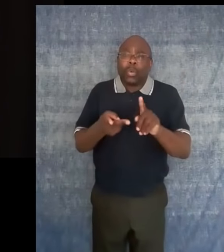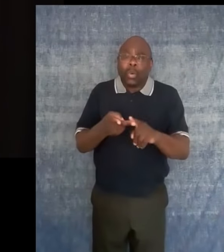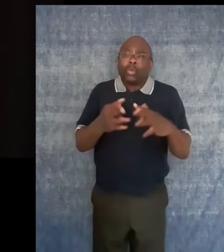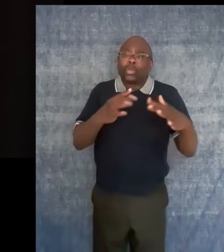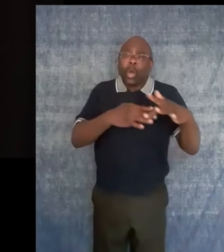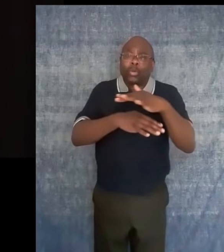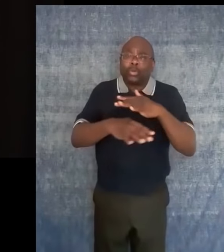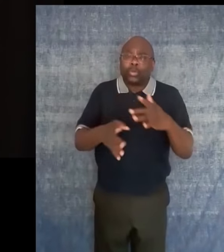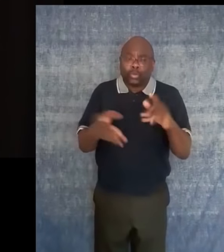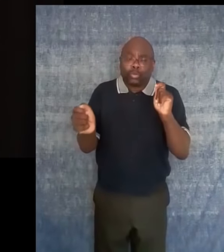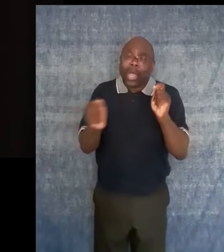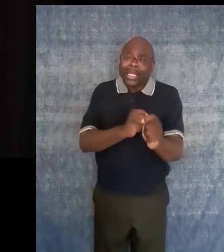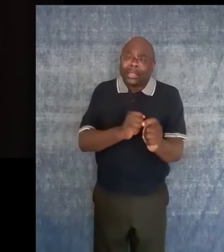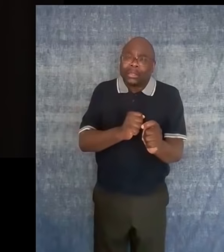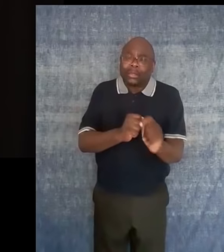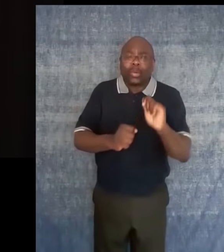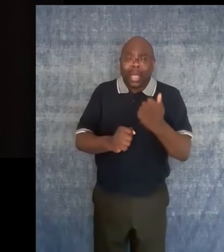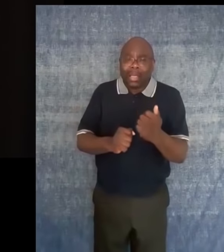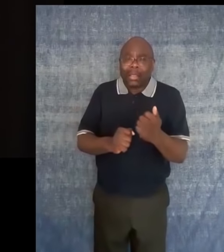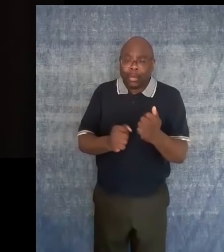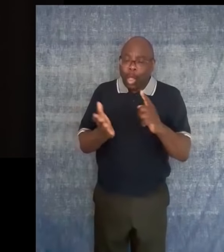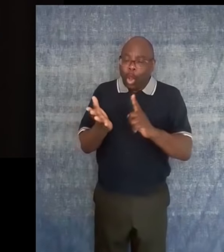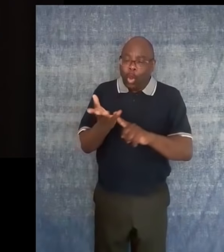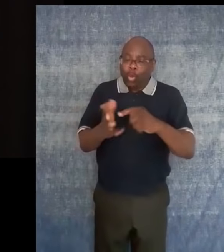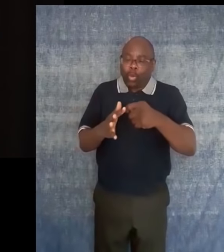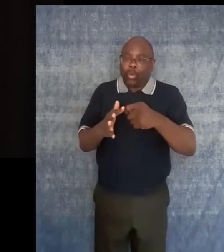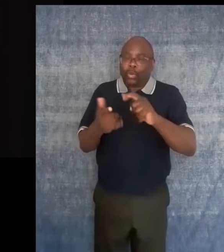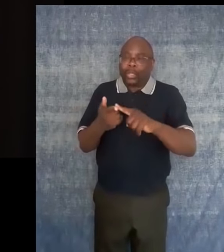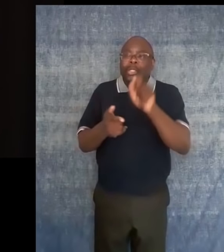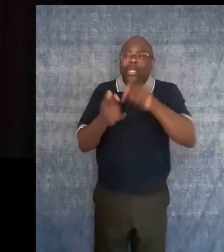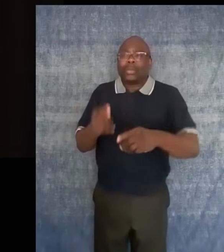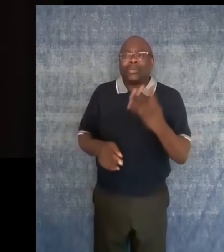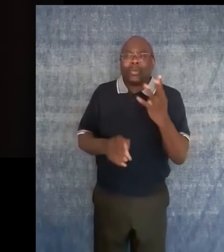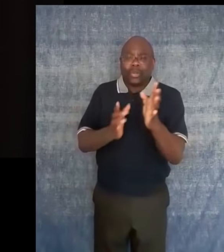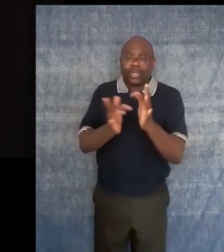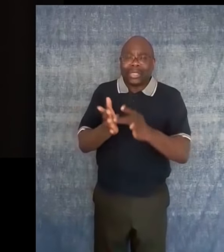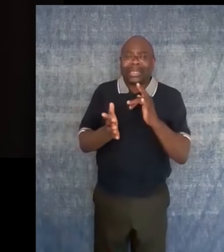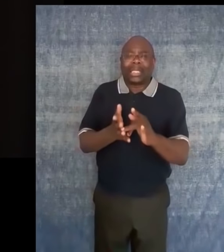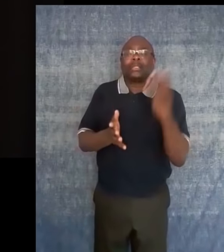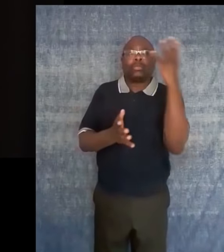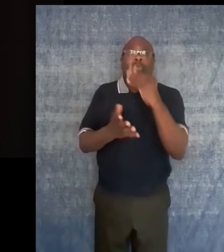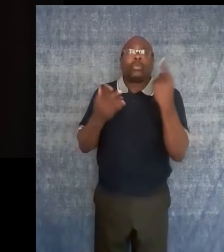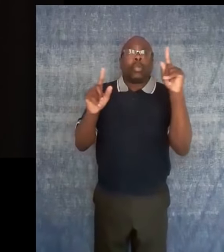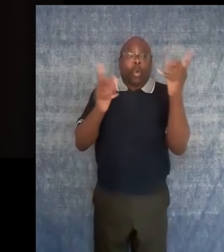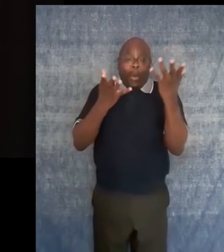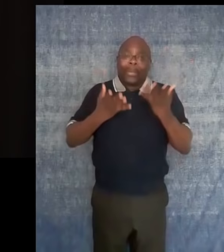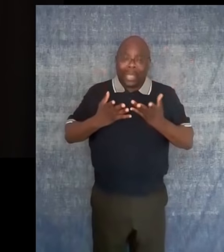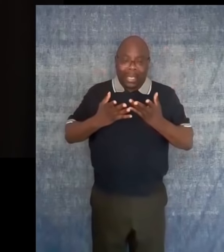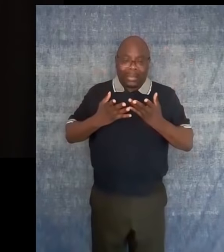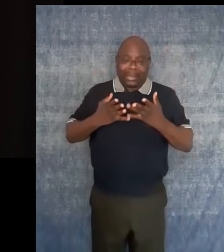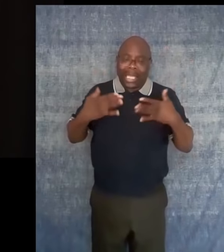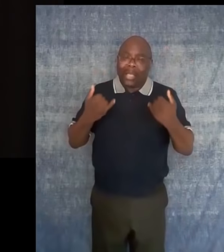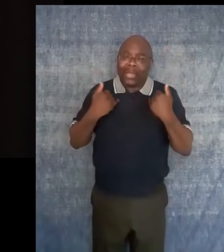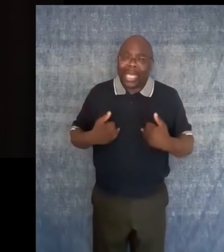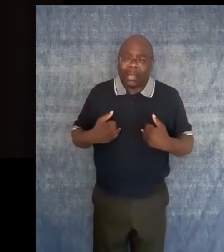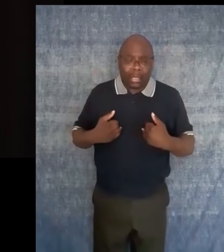social transformation. In Luke chapter 4, where Jesus said, "The Spirit of the Lord is upon me to heal the sick, to